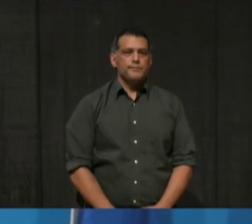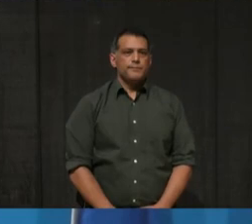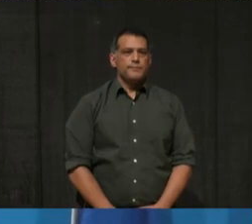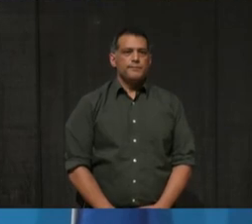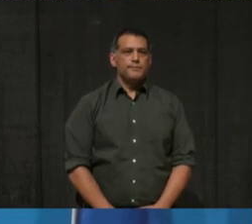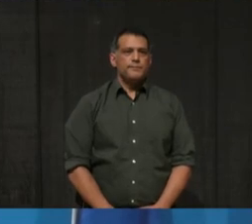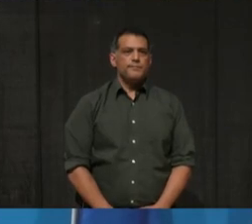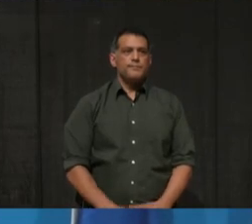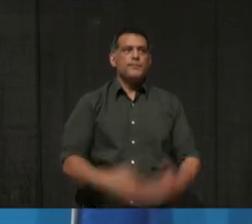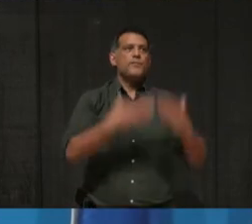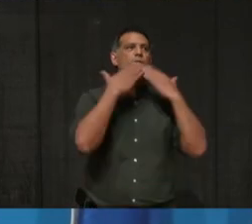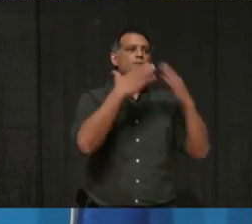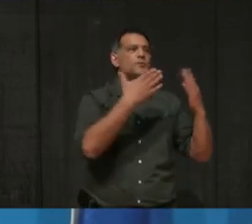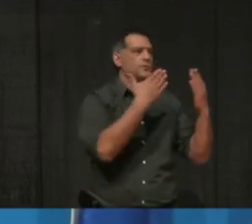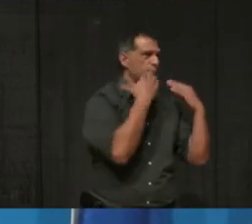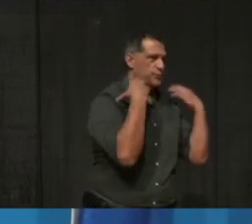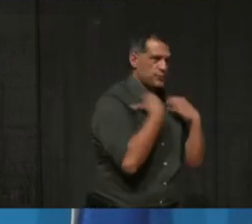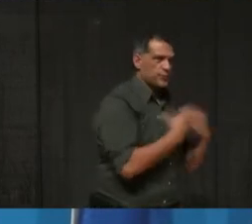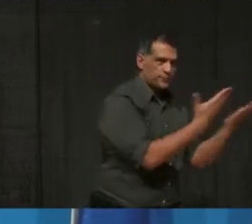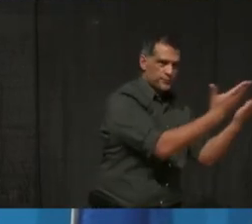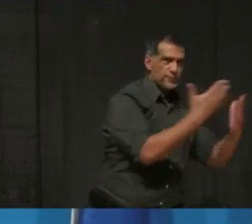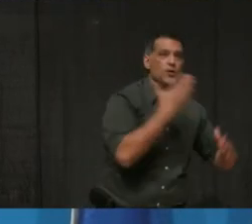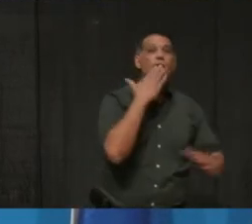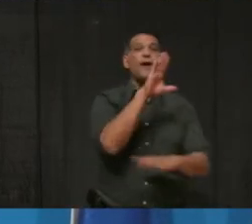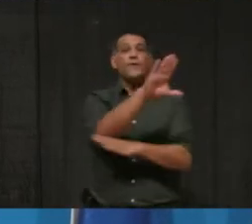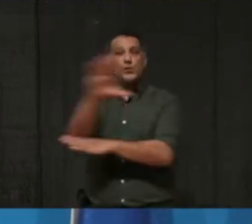Thank you, Madam Mayor, and good afternoon.